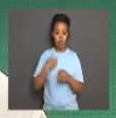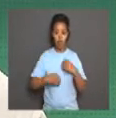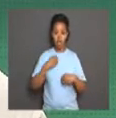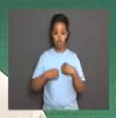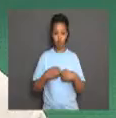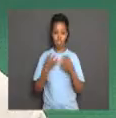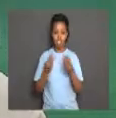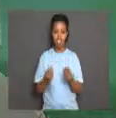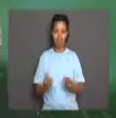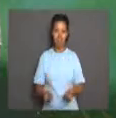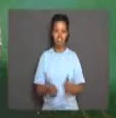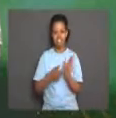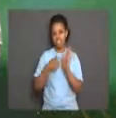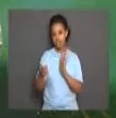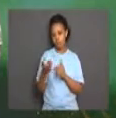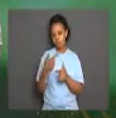slowly uncovered.